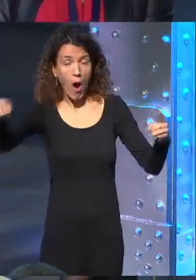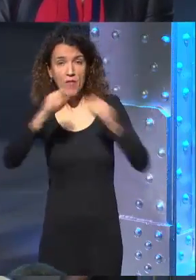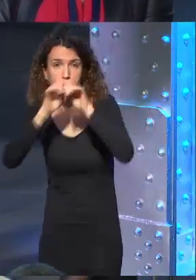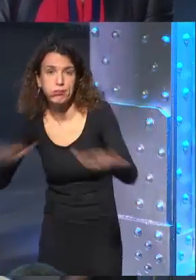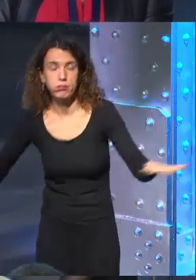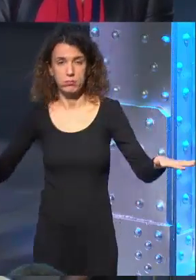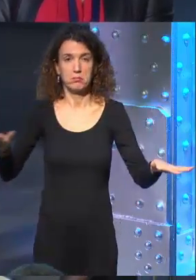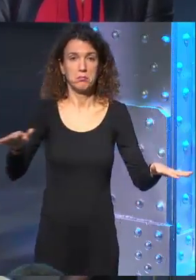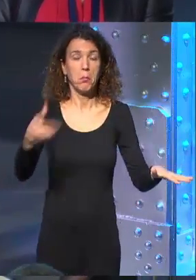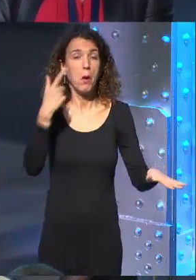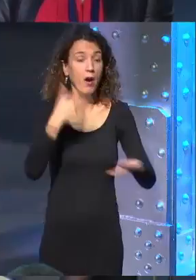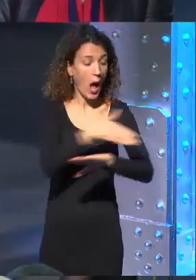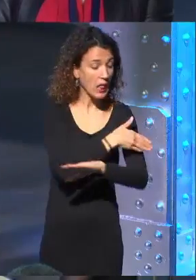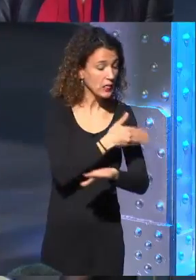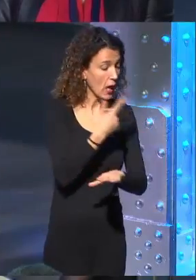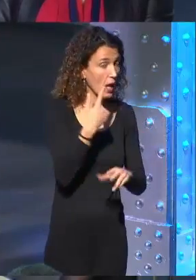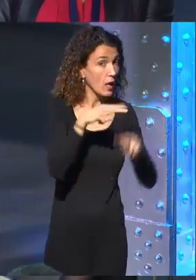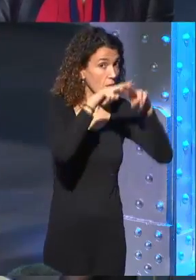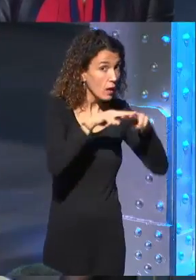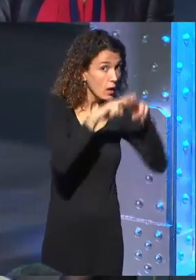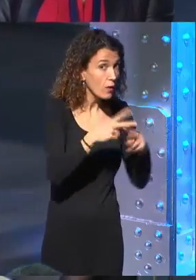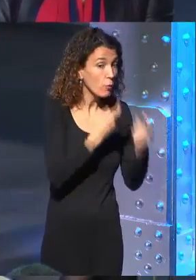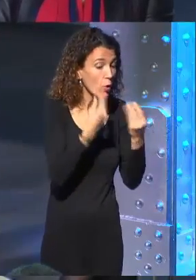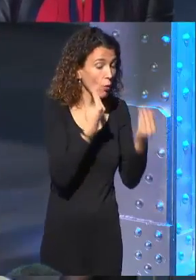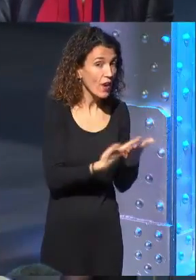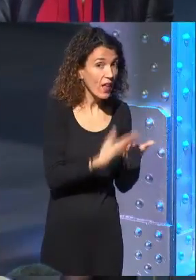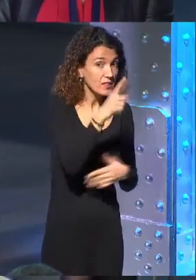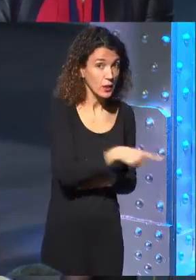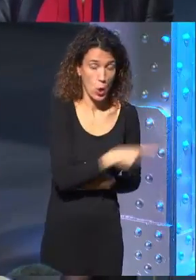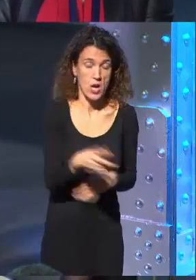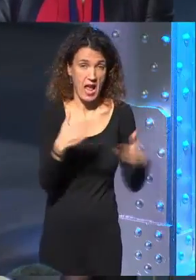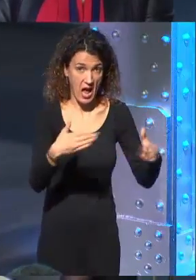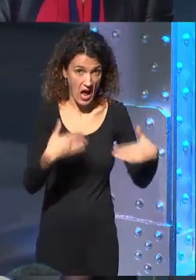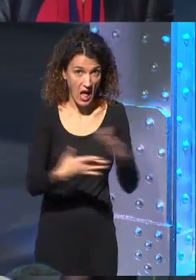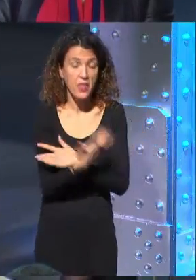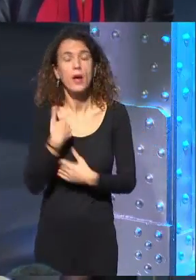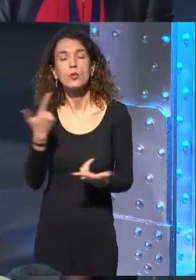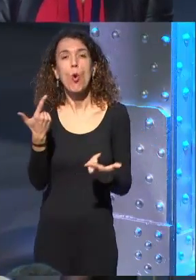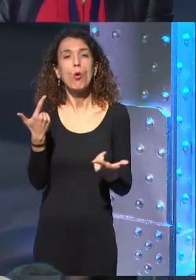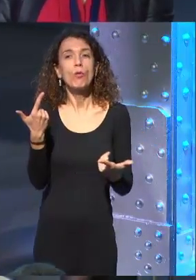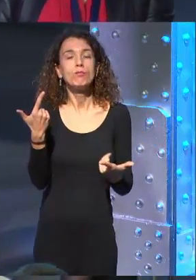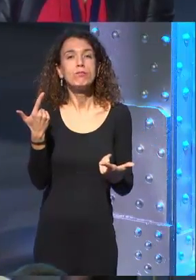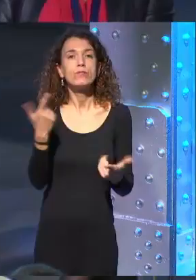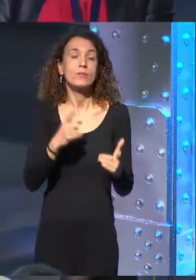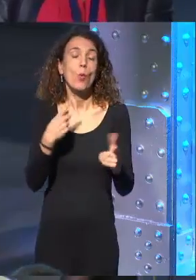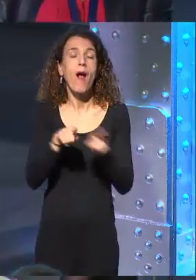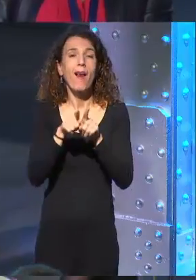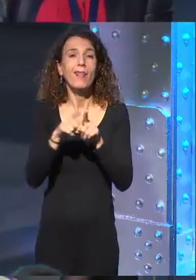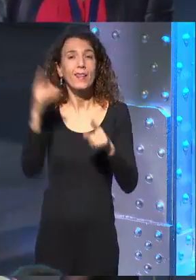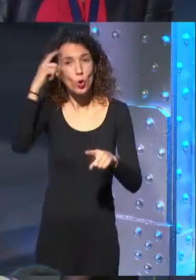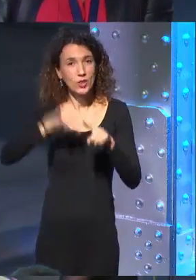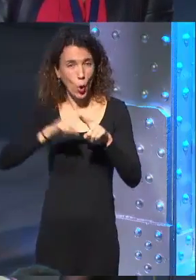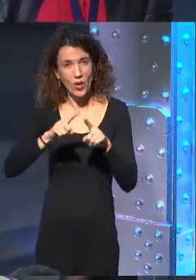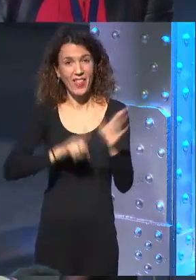thinks that he has said that, nobody checks this information, and they are currents that